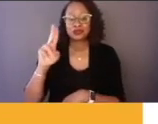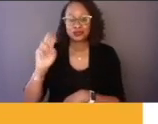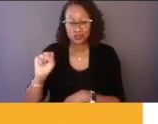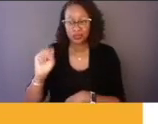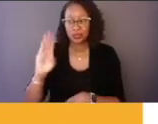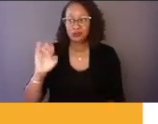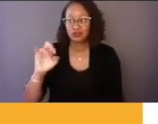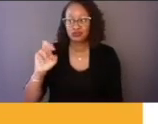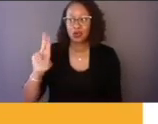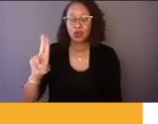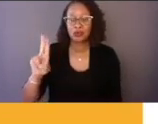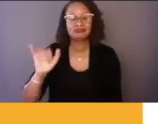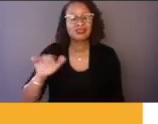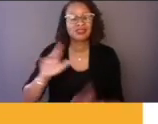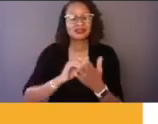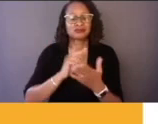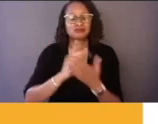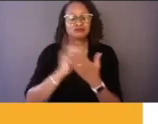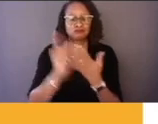program that helps